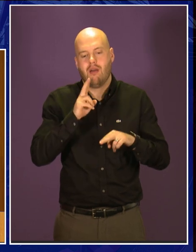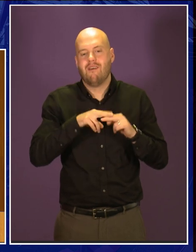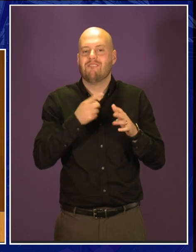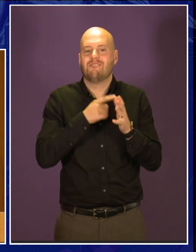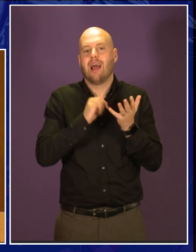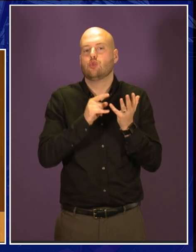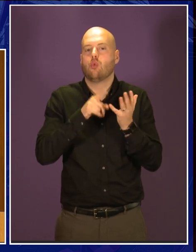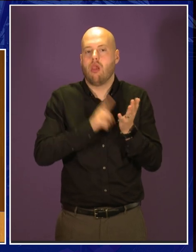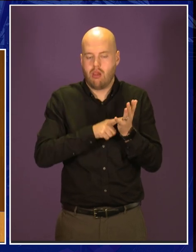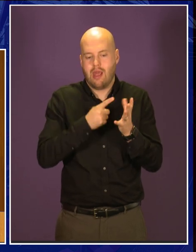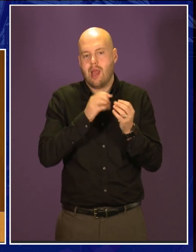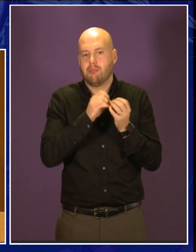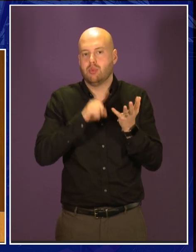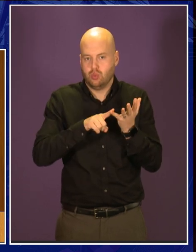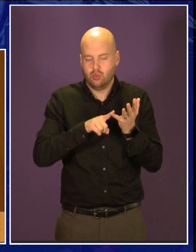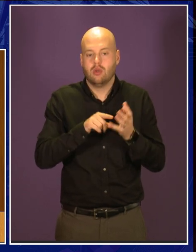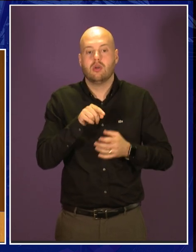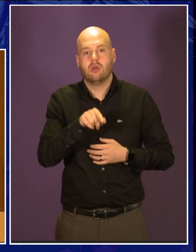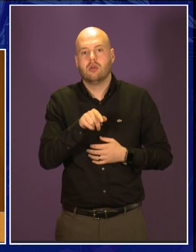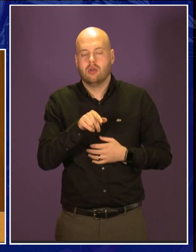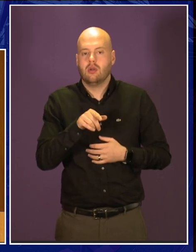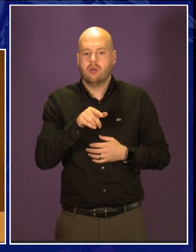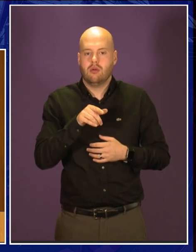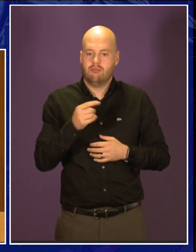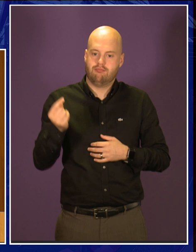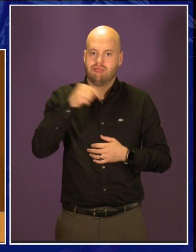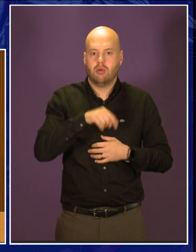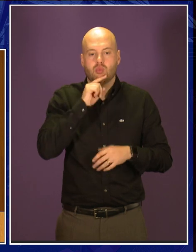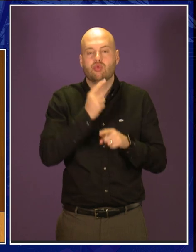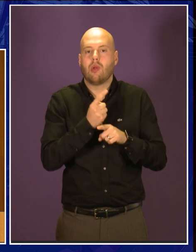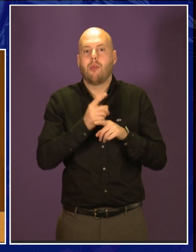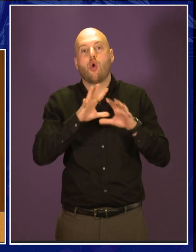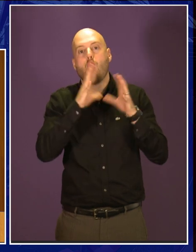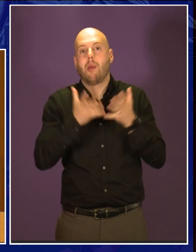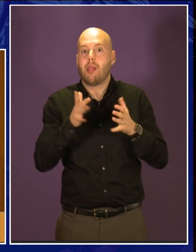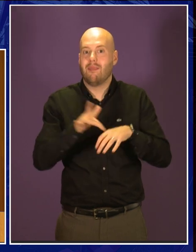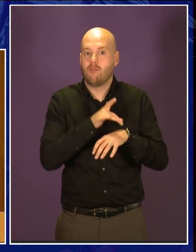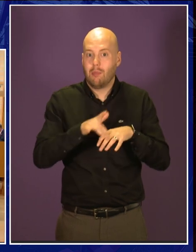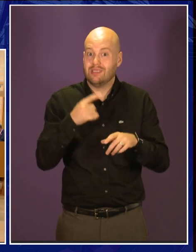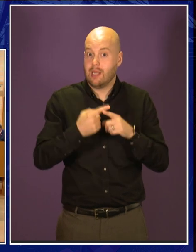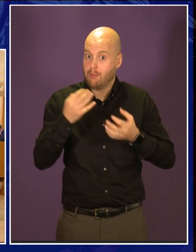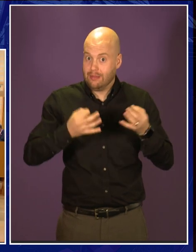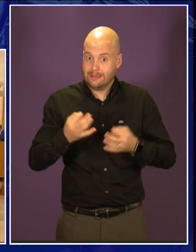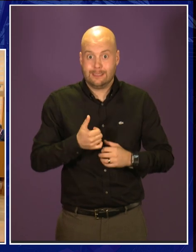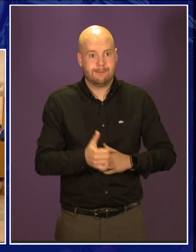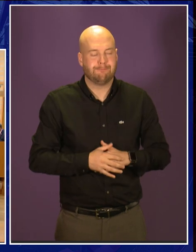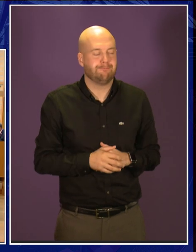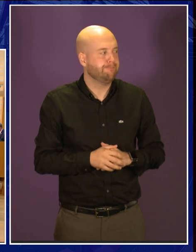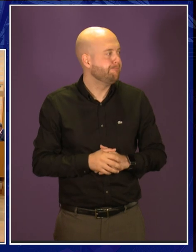Alaja, who's a fellow from the Georgetown Laboratory for Global Performance and Politics. Faisal. Thank you.